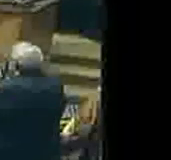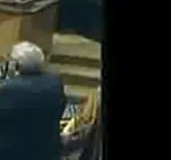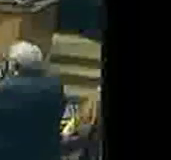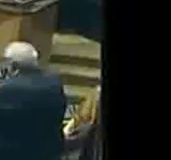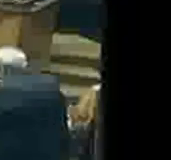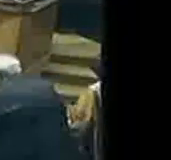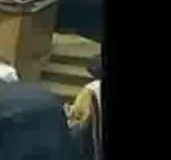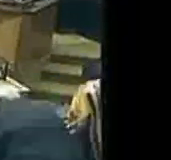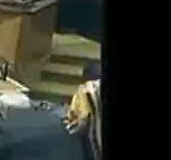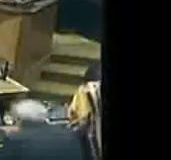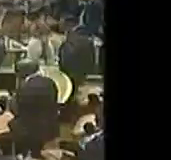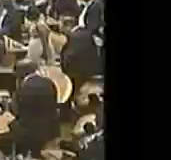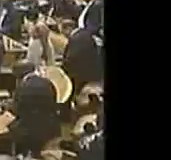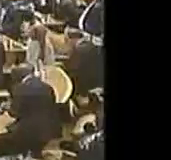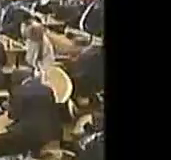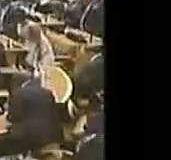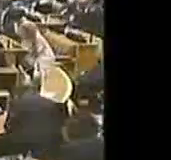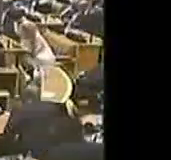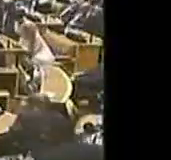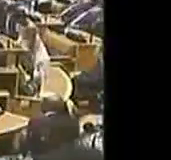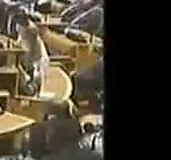Thank you very much.